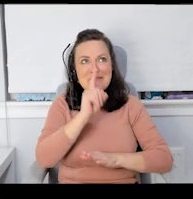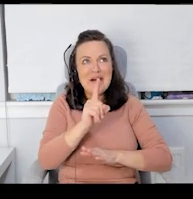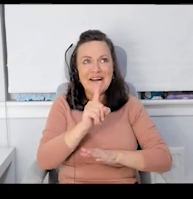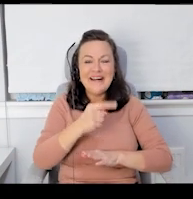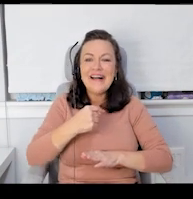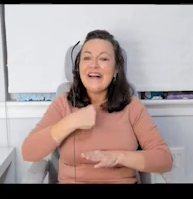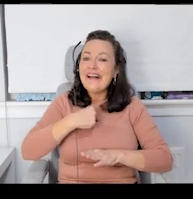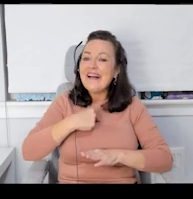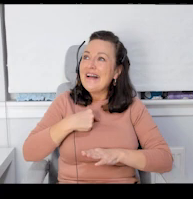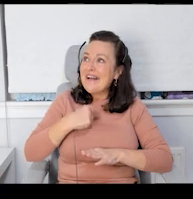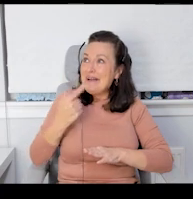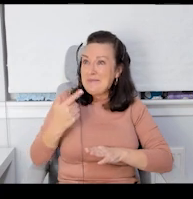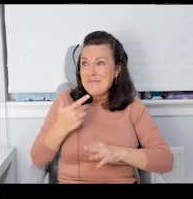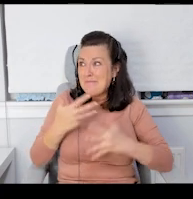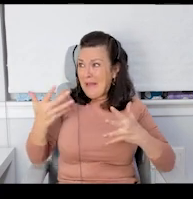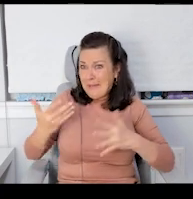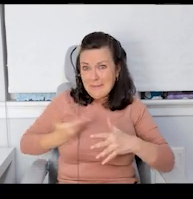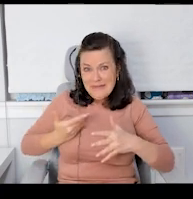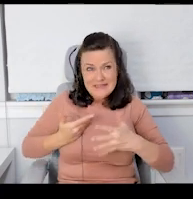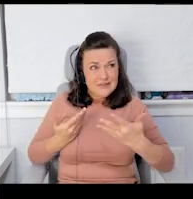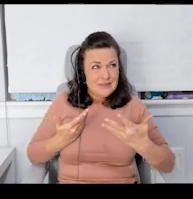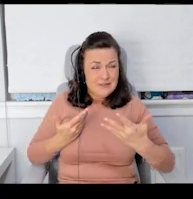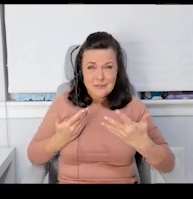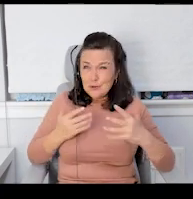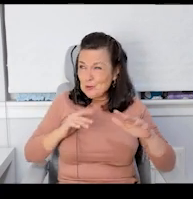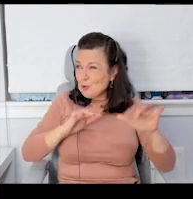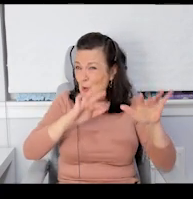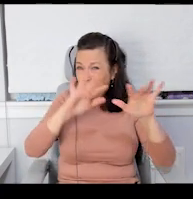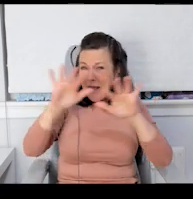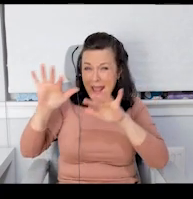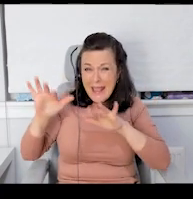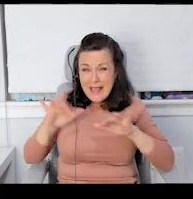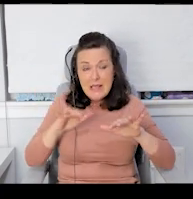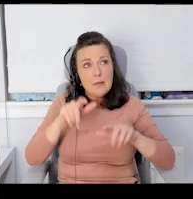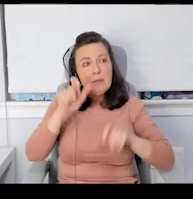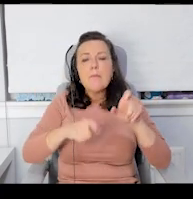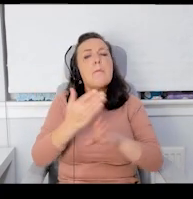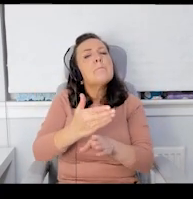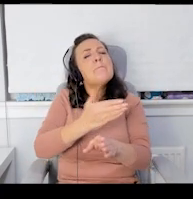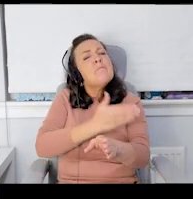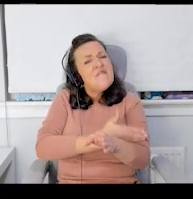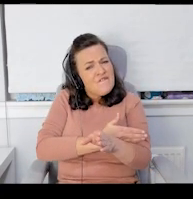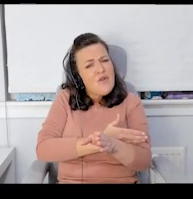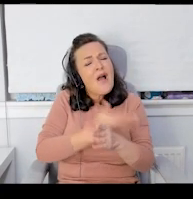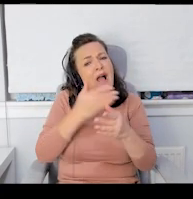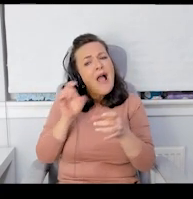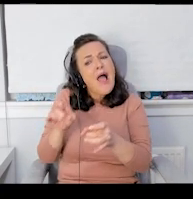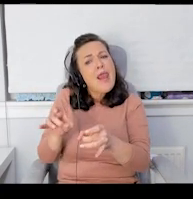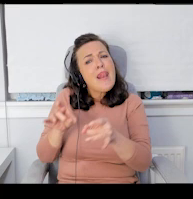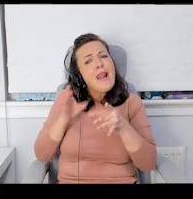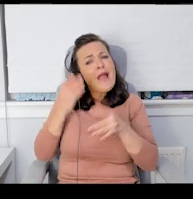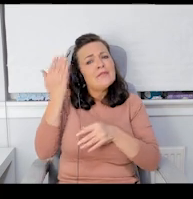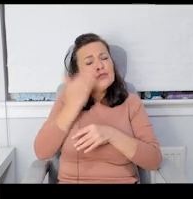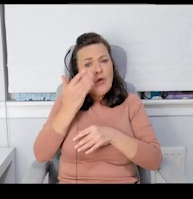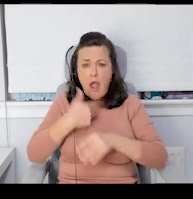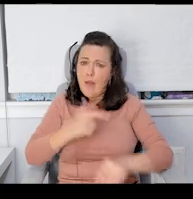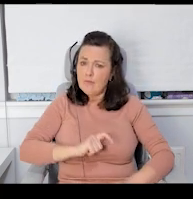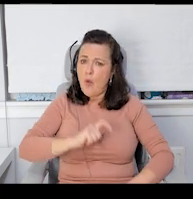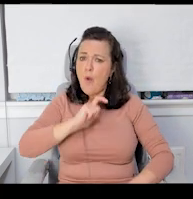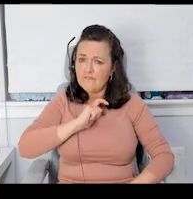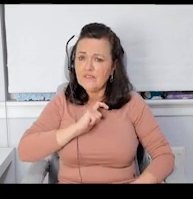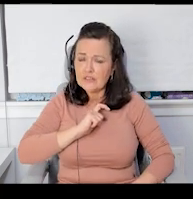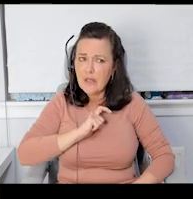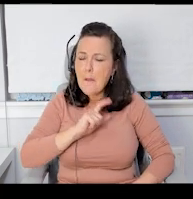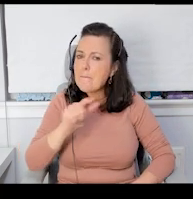much going on. But honestly, I think the main thing is, I was always a bit, you know, I was socially confident before, but being professionally confident is